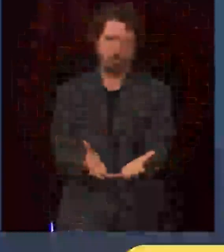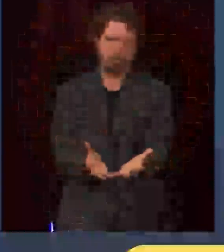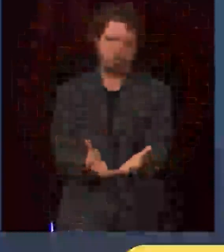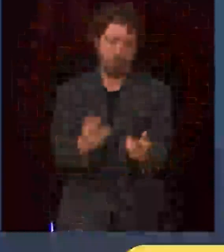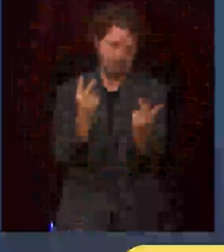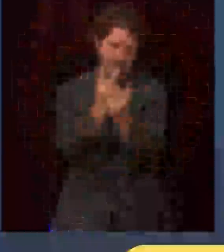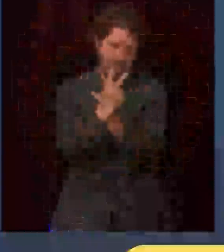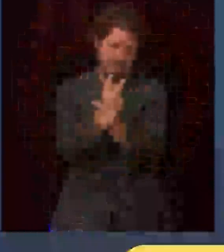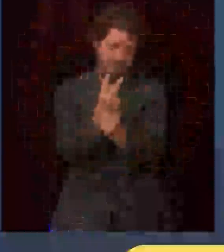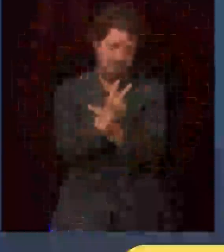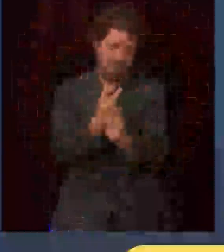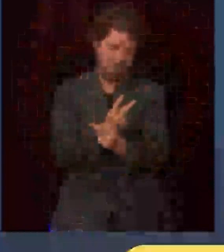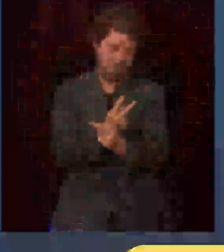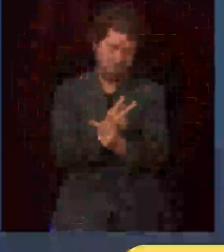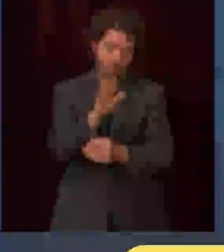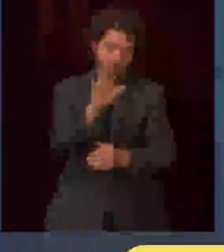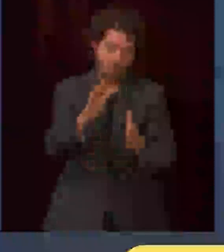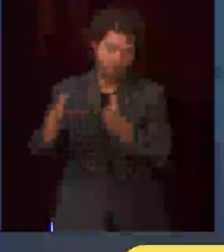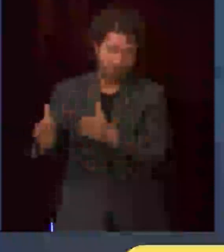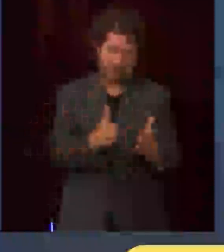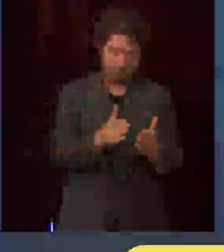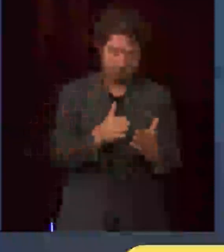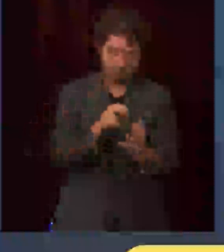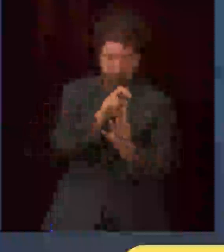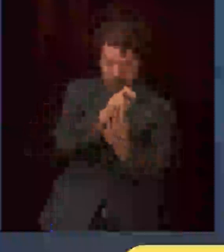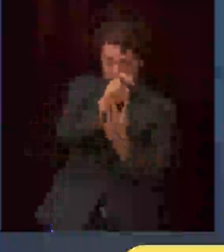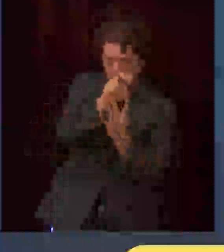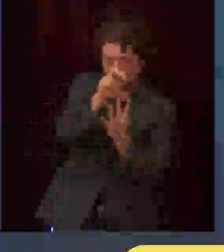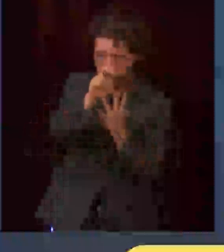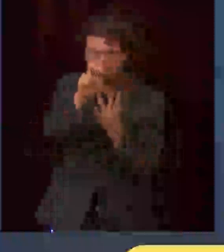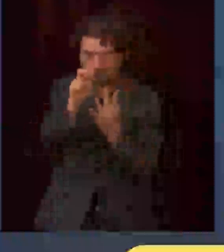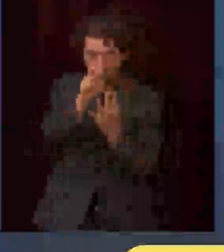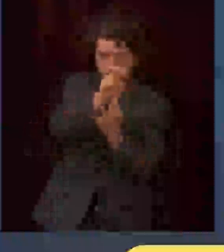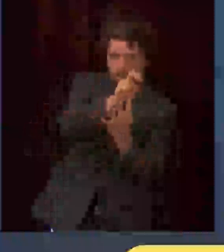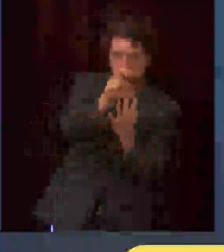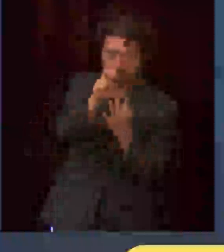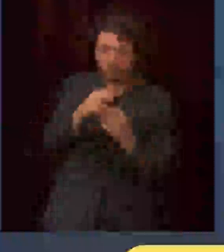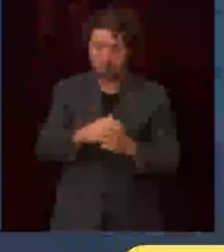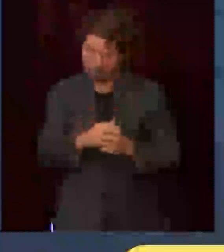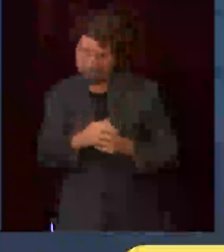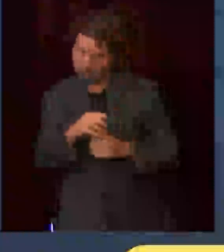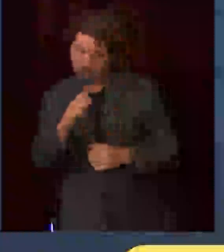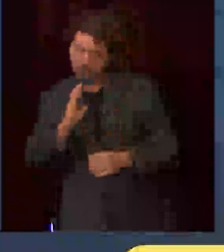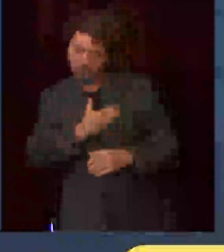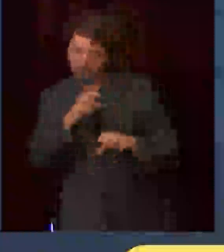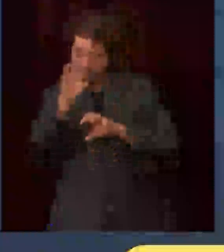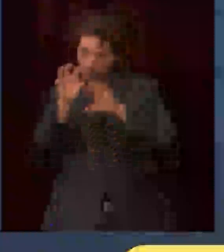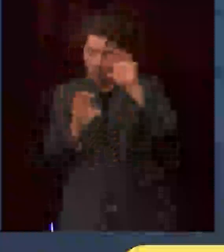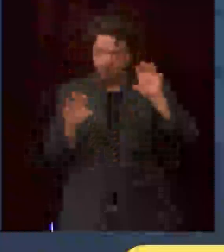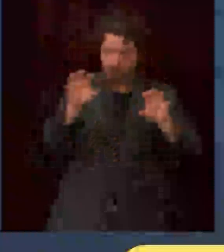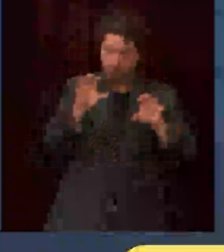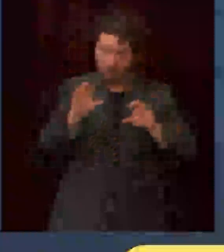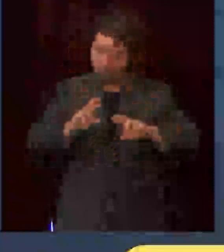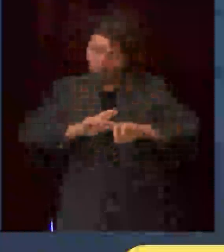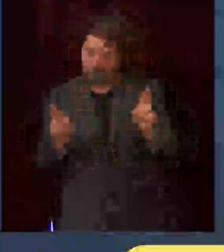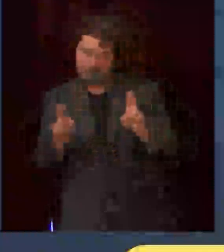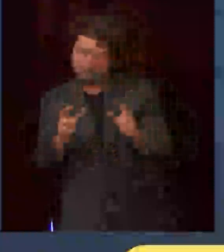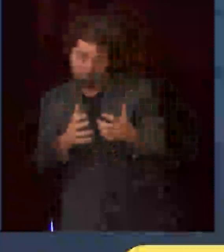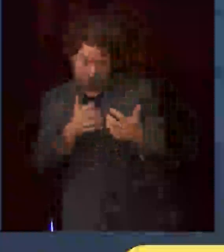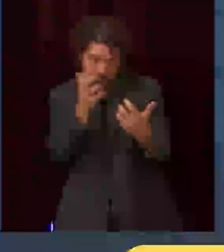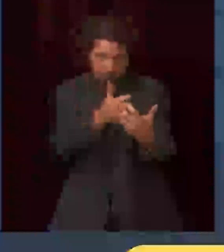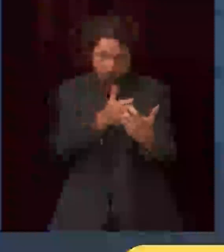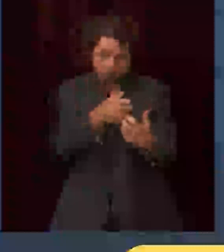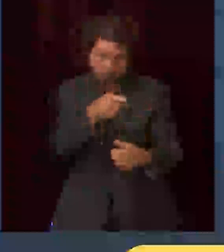our individual counties and how well we are prepared to use these new tools of testing and